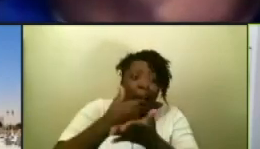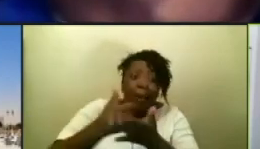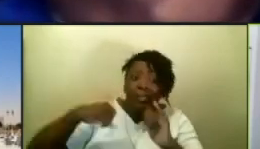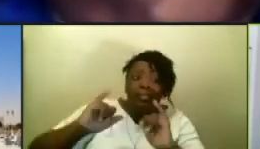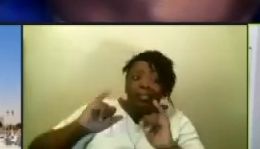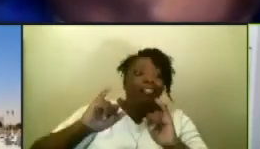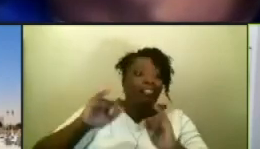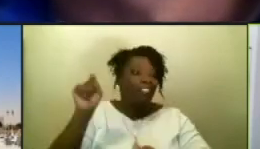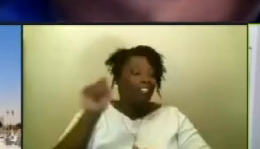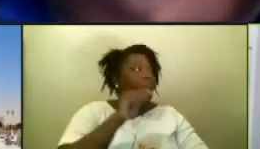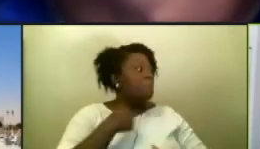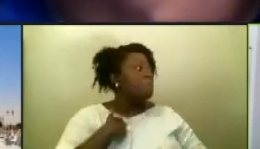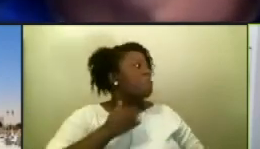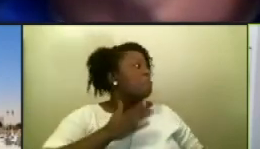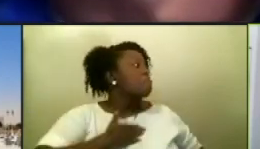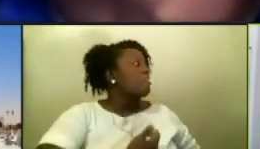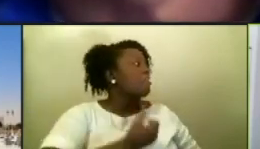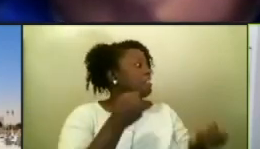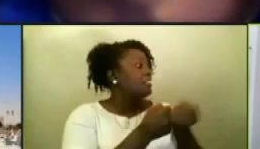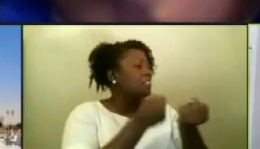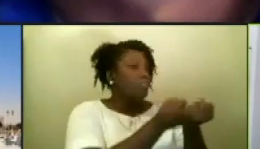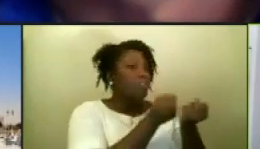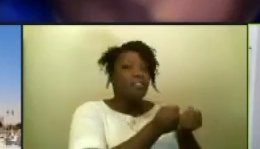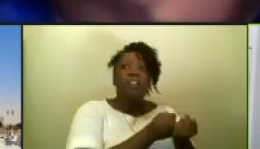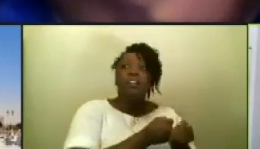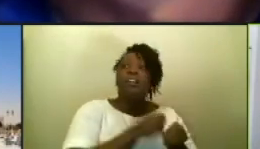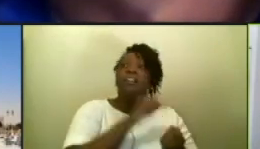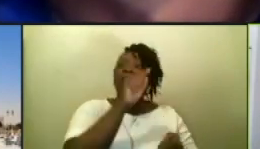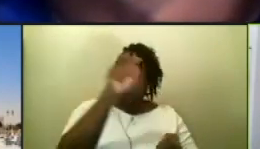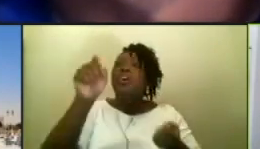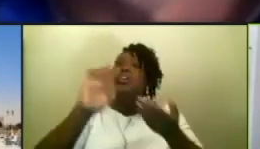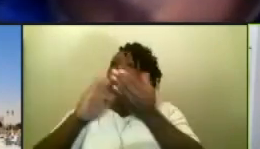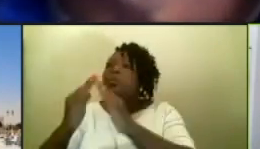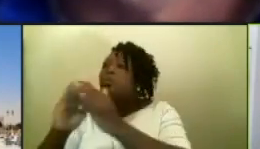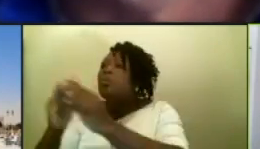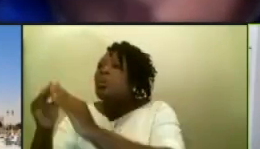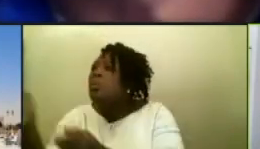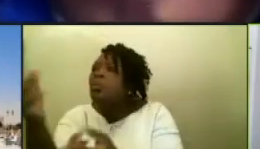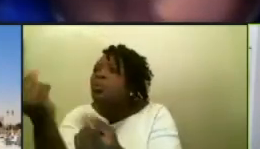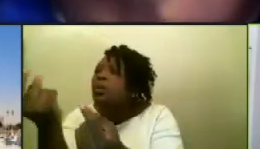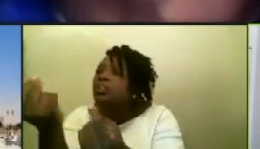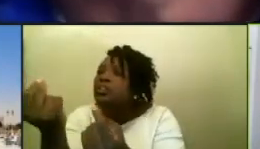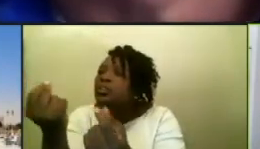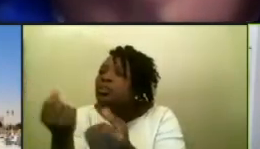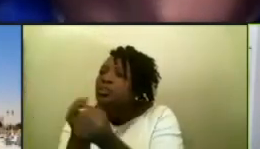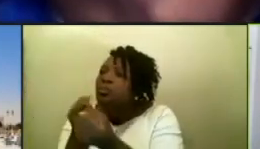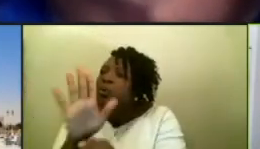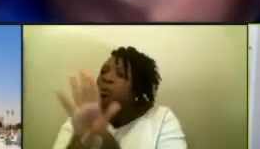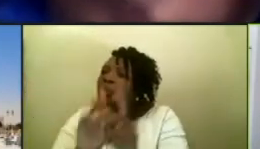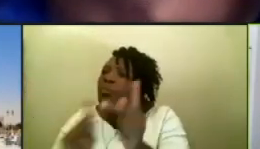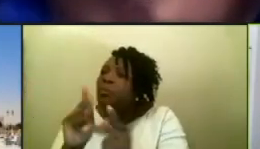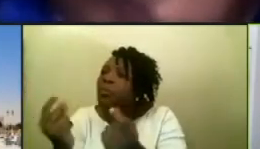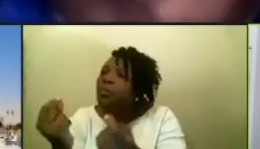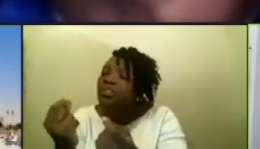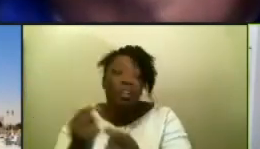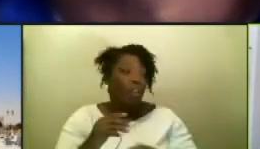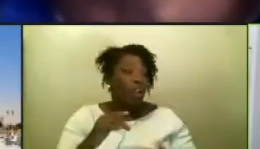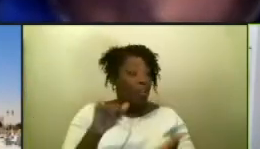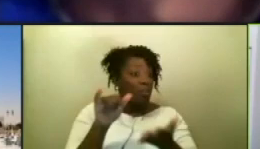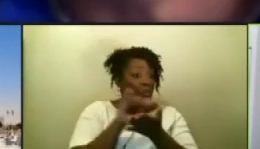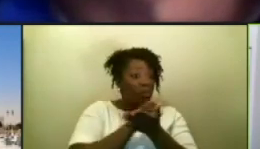that we were going to look at other communities and to see what they were doing. And in places like New York, Chicago,